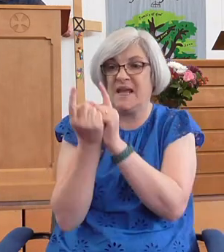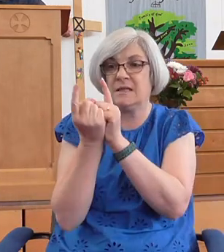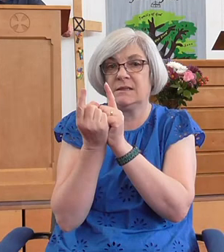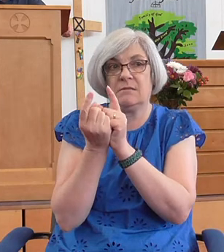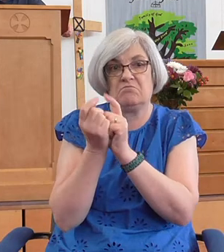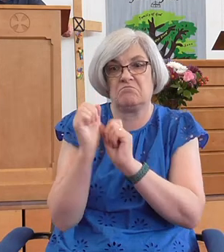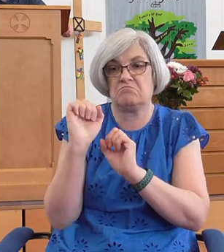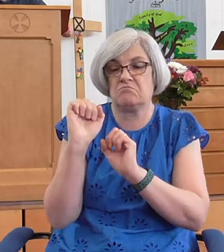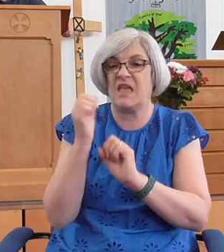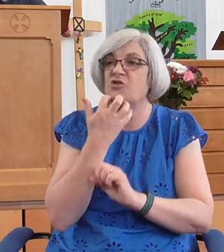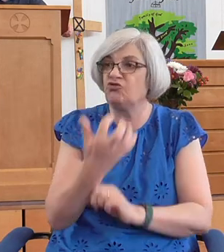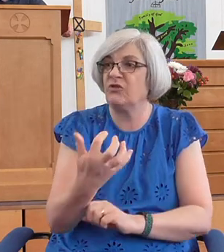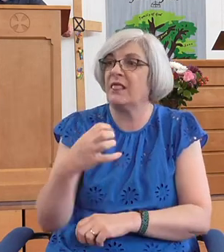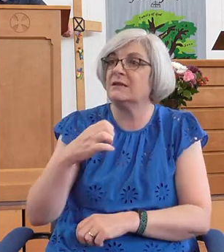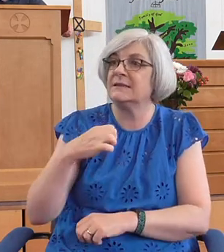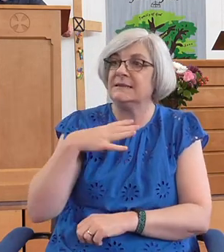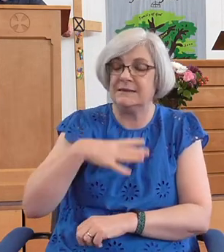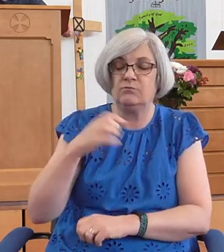Israelites.